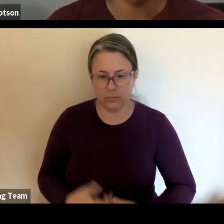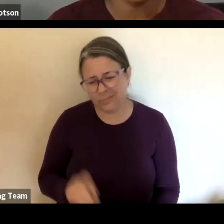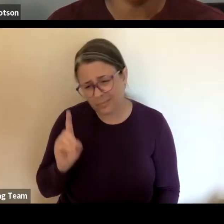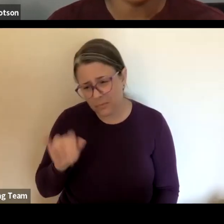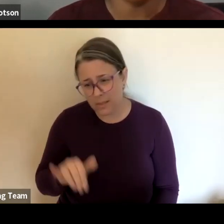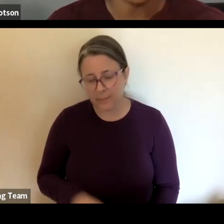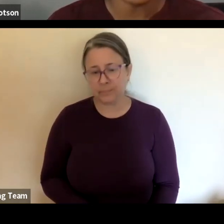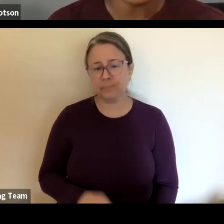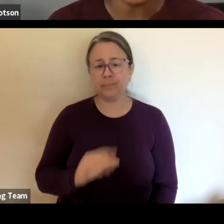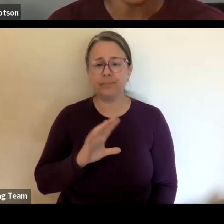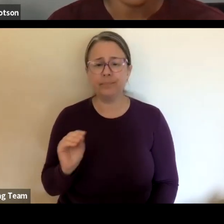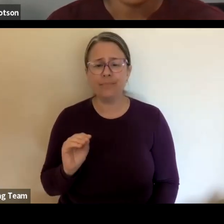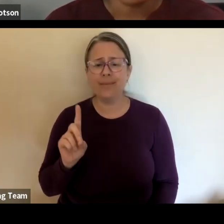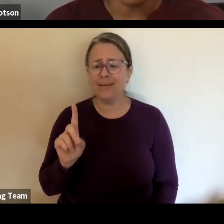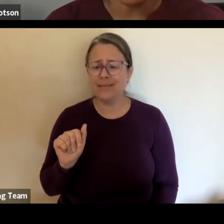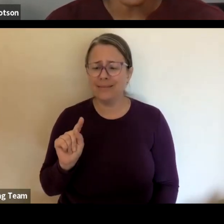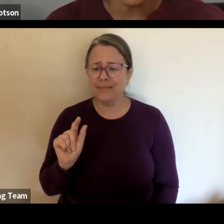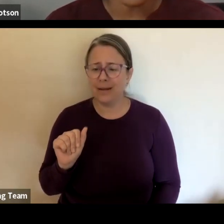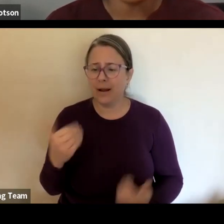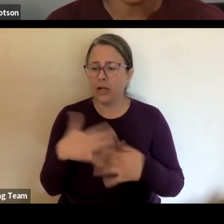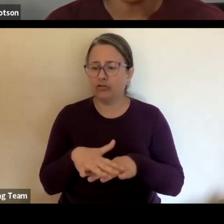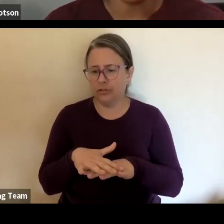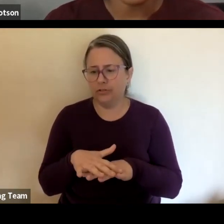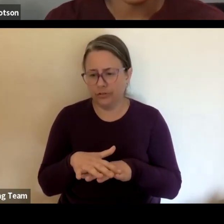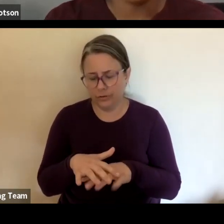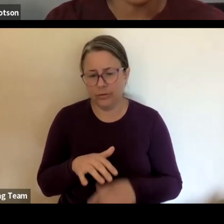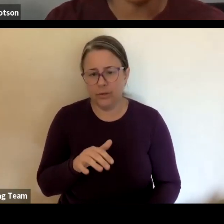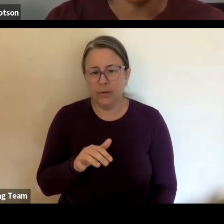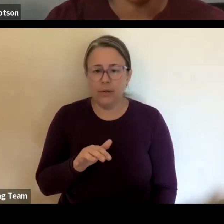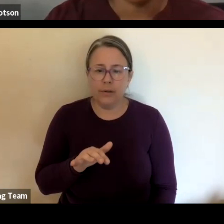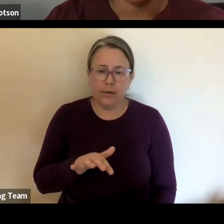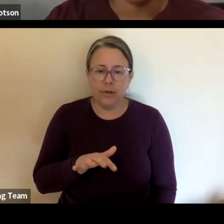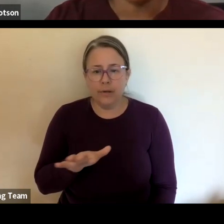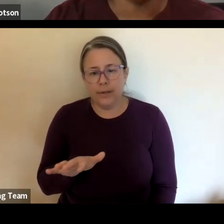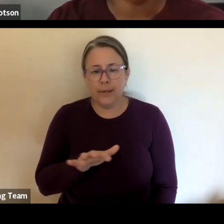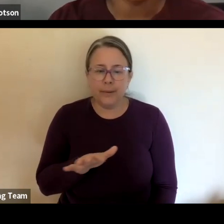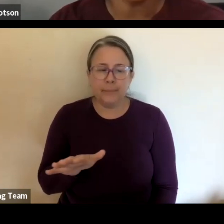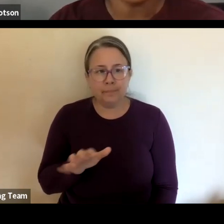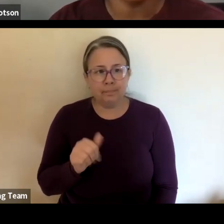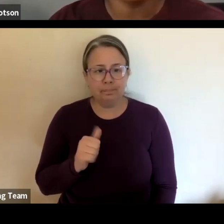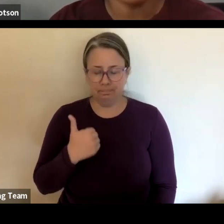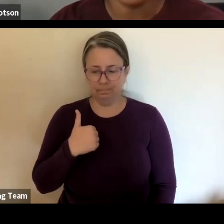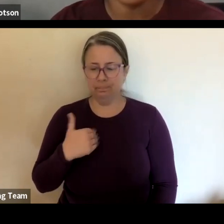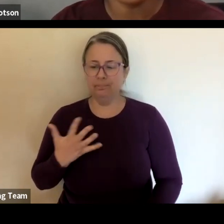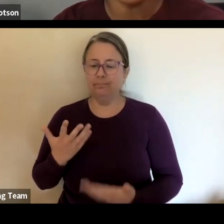know, across different publicly available data sets, oftentimes there are